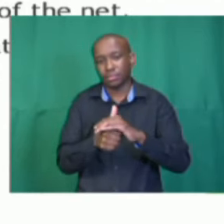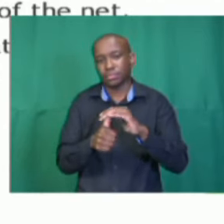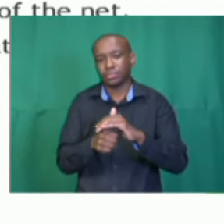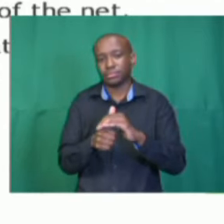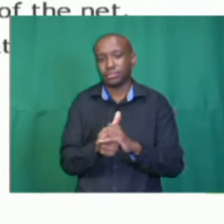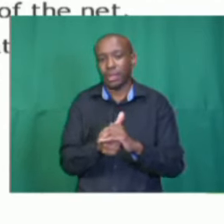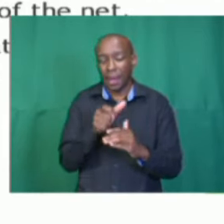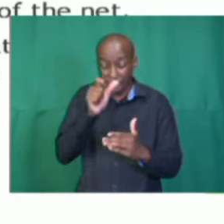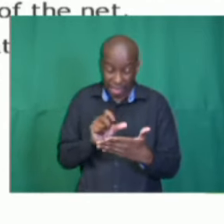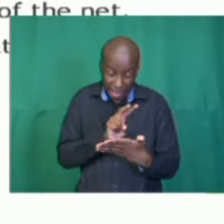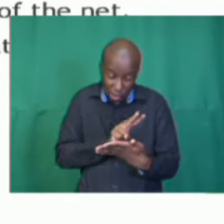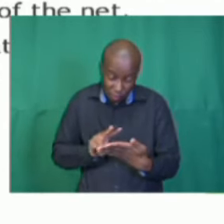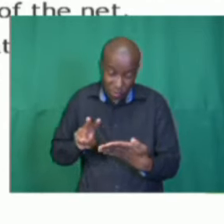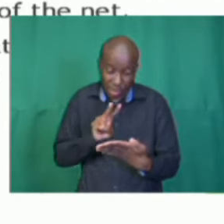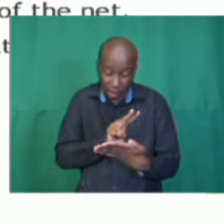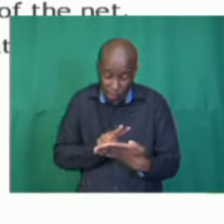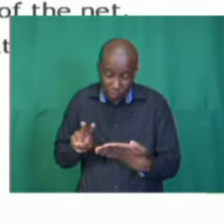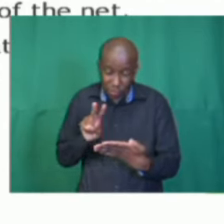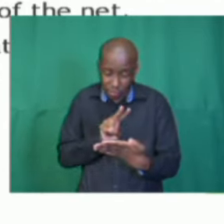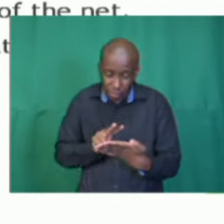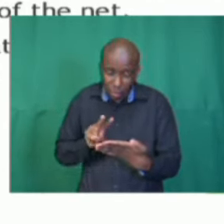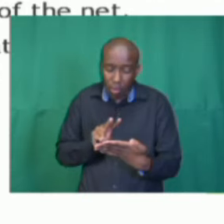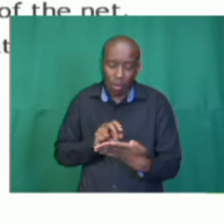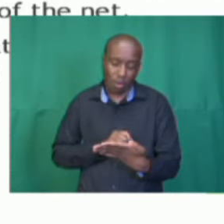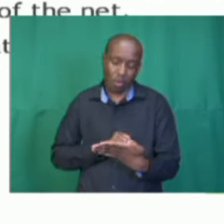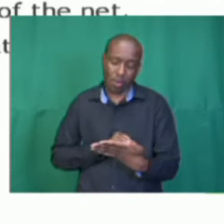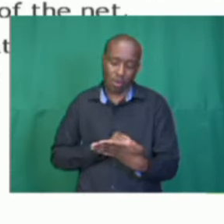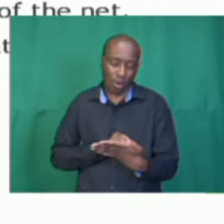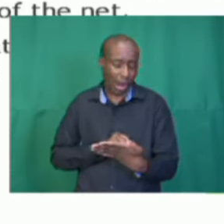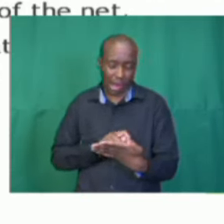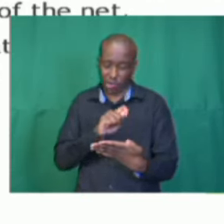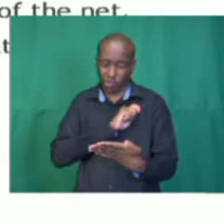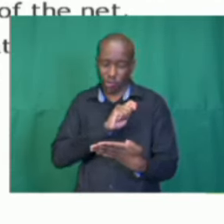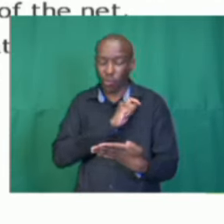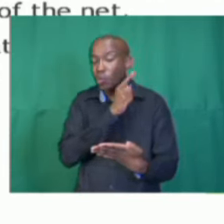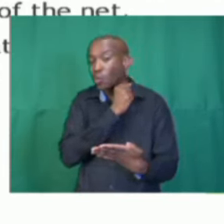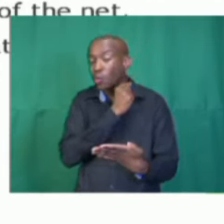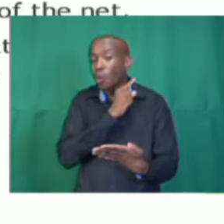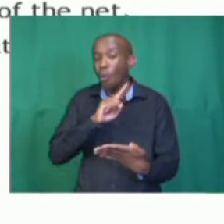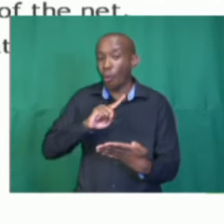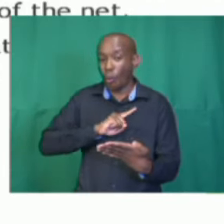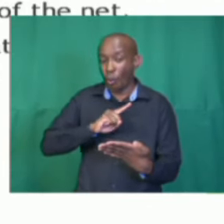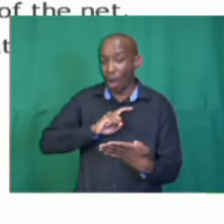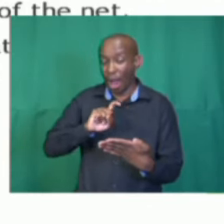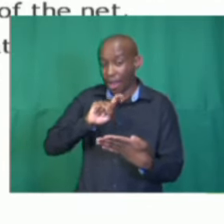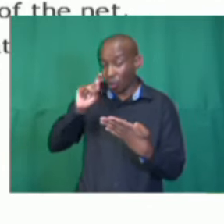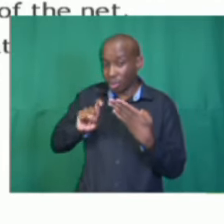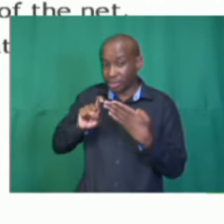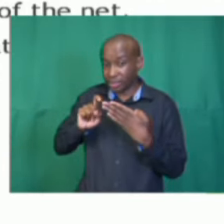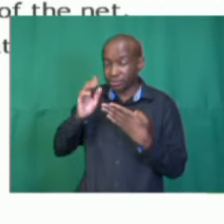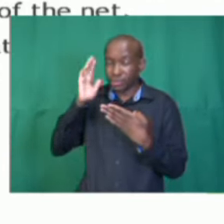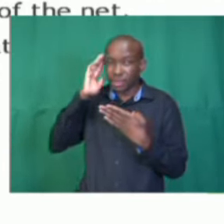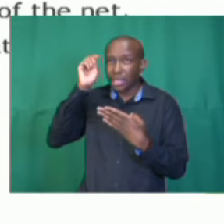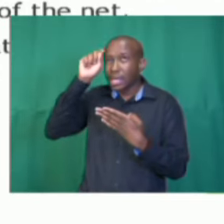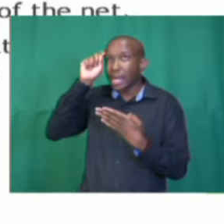been aroused, then of course there is a question that is going to come at the back of my mind. Not